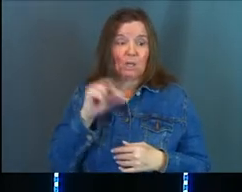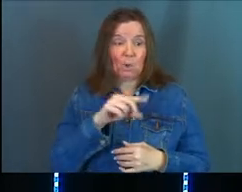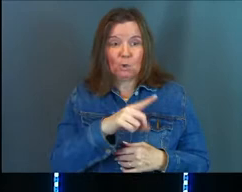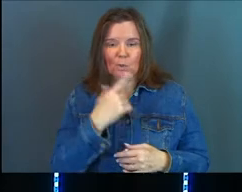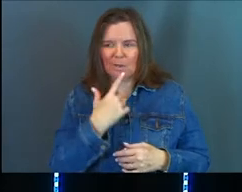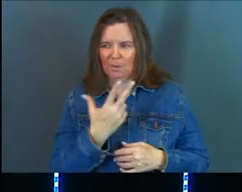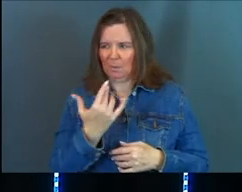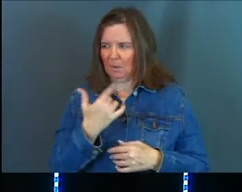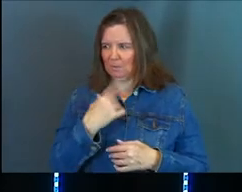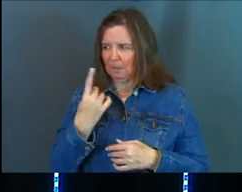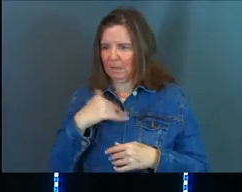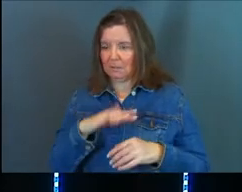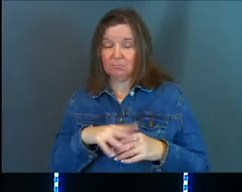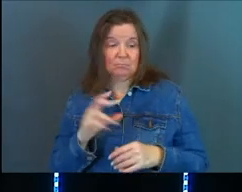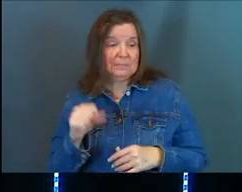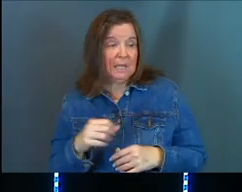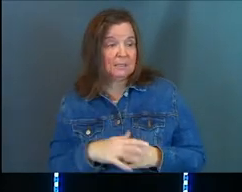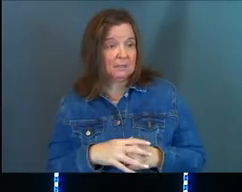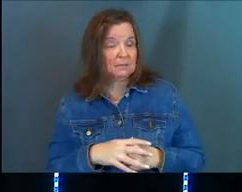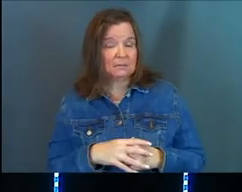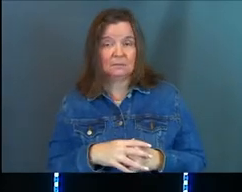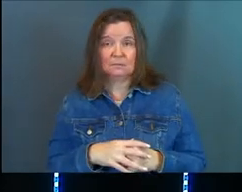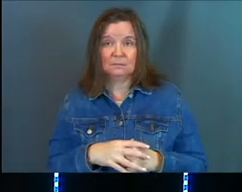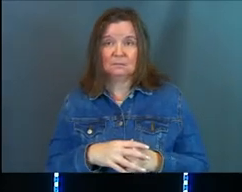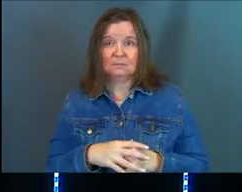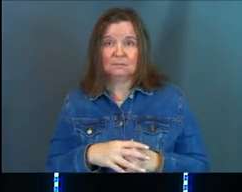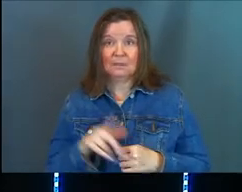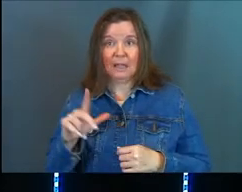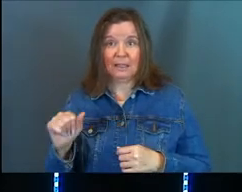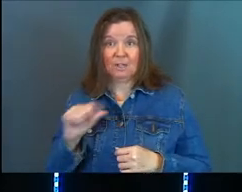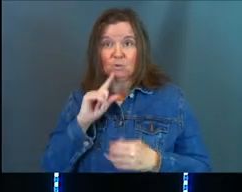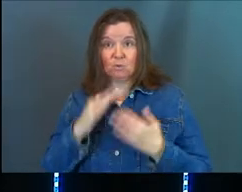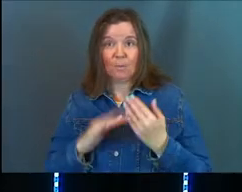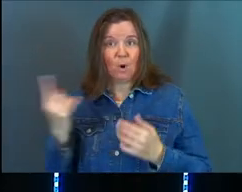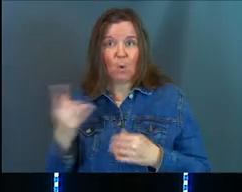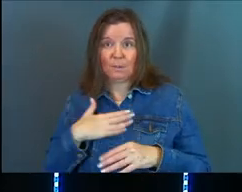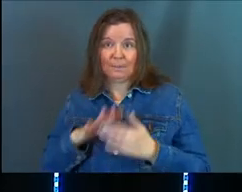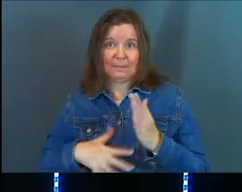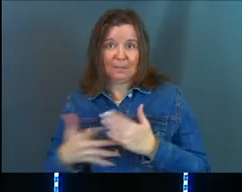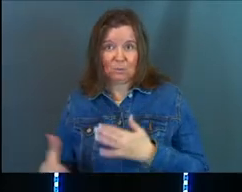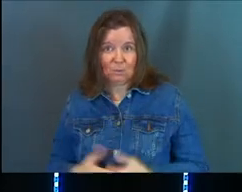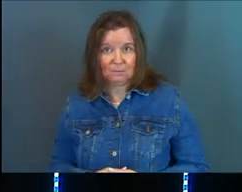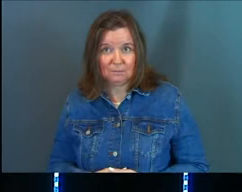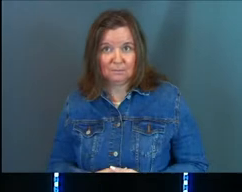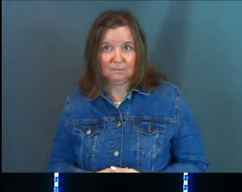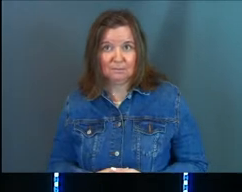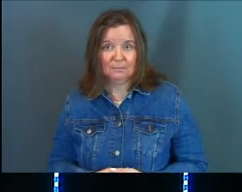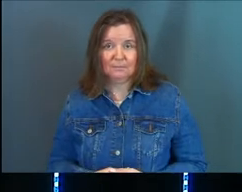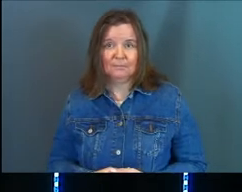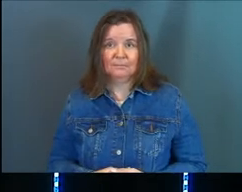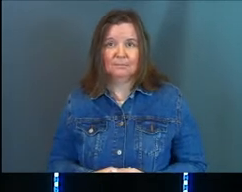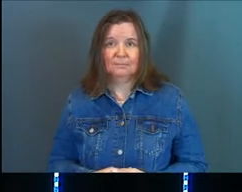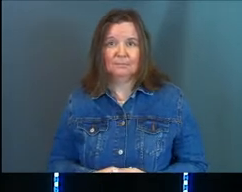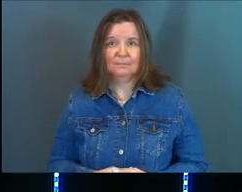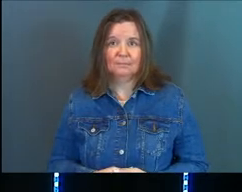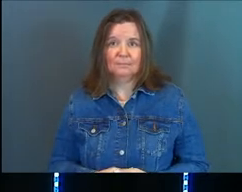to you, and you're like, what, was something on your schedule? Yes, it is. Linda Trueblood, always on my schedule.